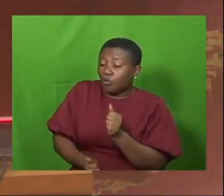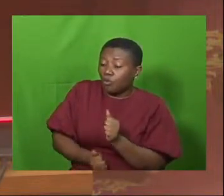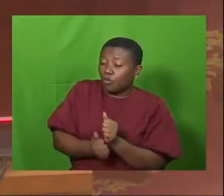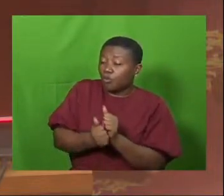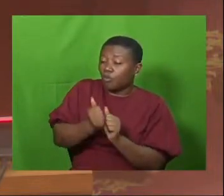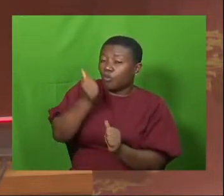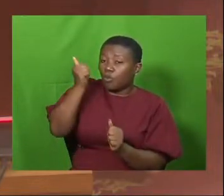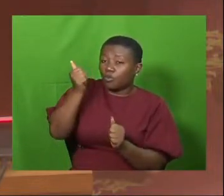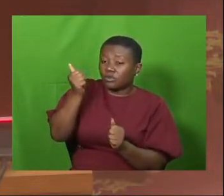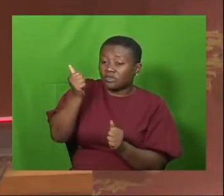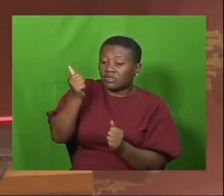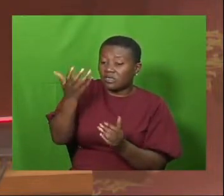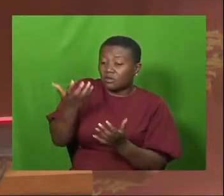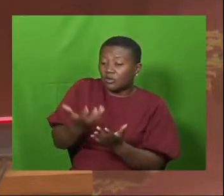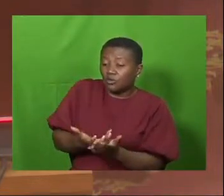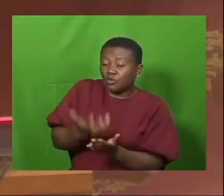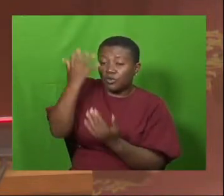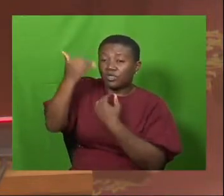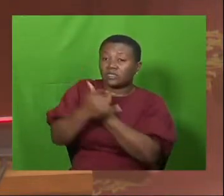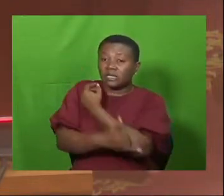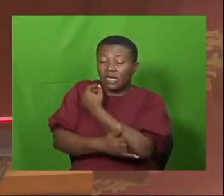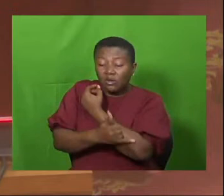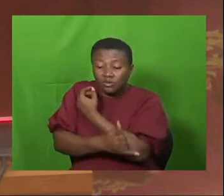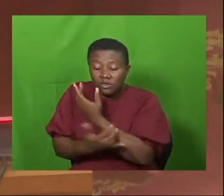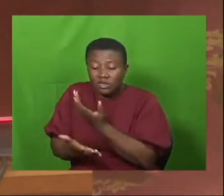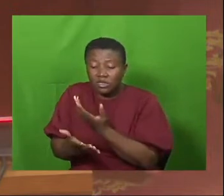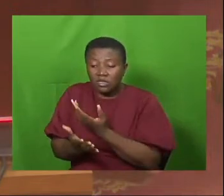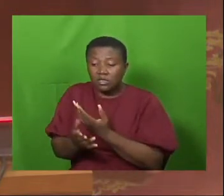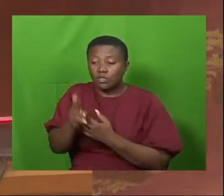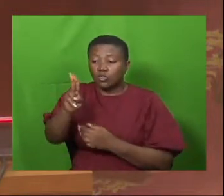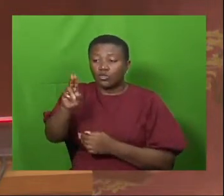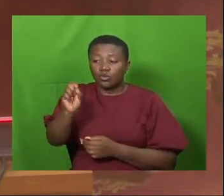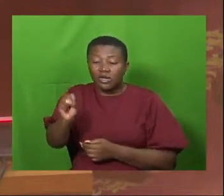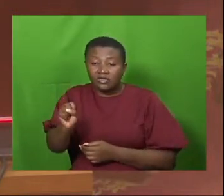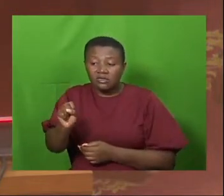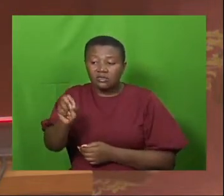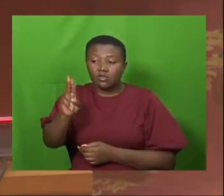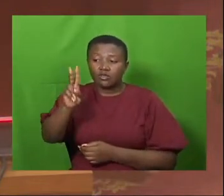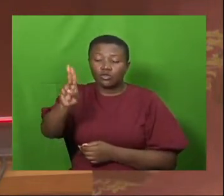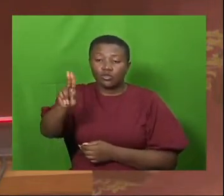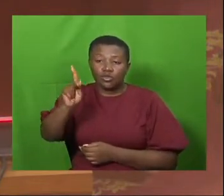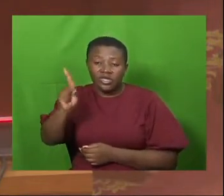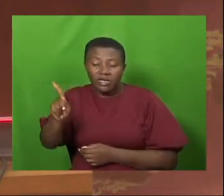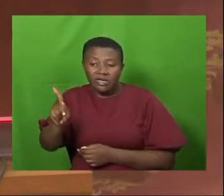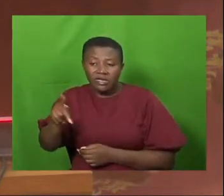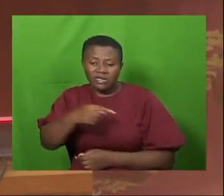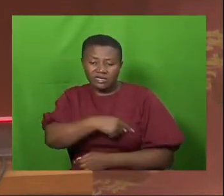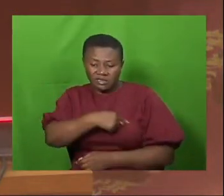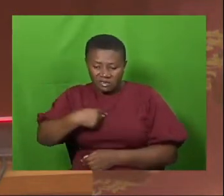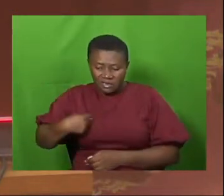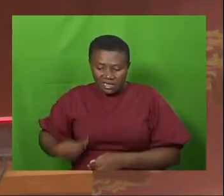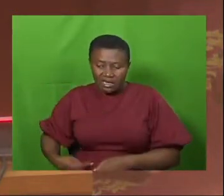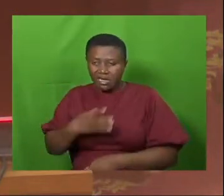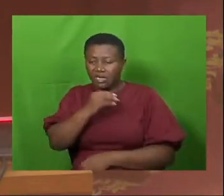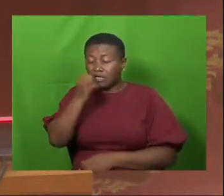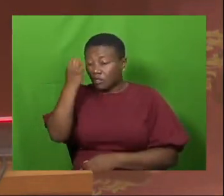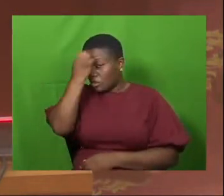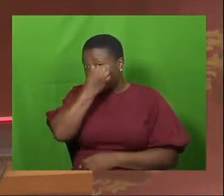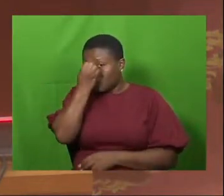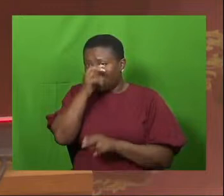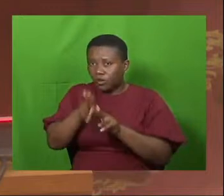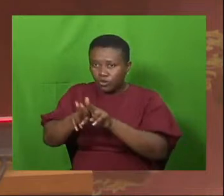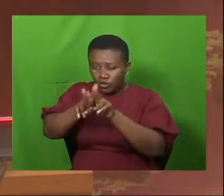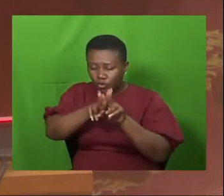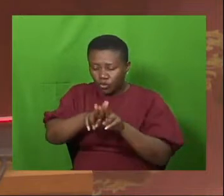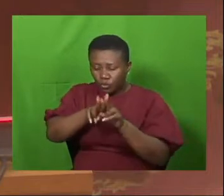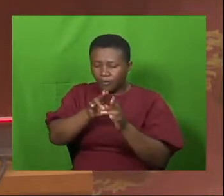worldwide, including UK, US, China, and the European Union. Mr. Speaker, every member of parliament here